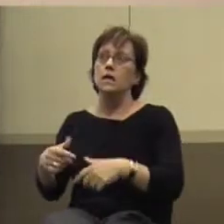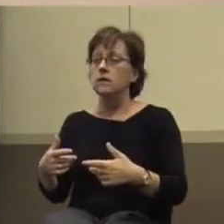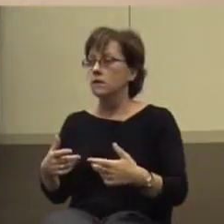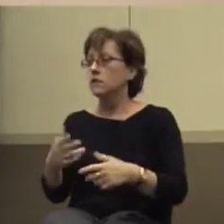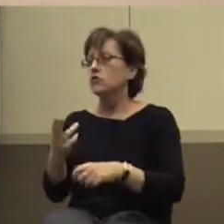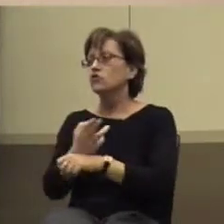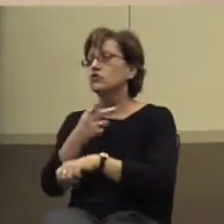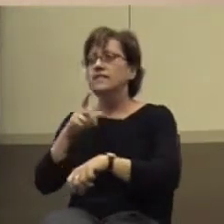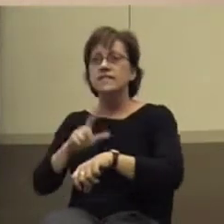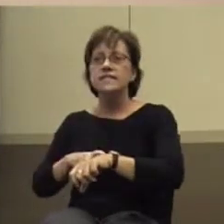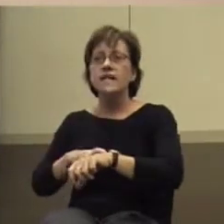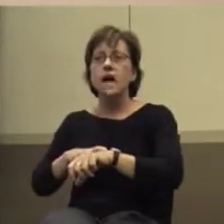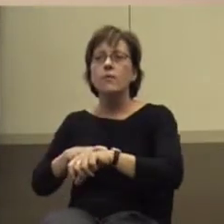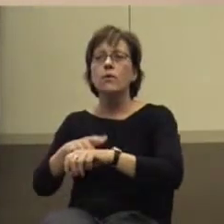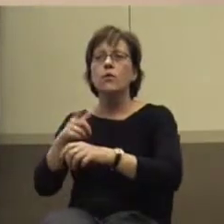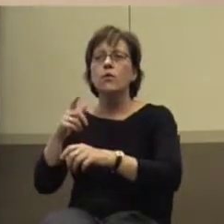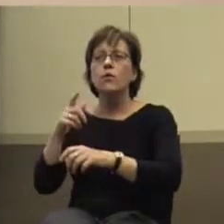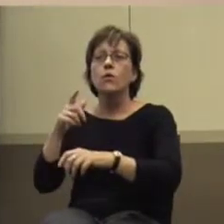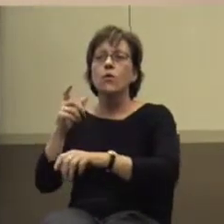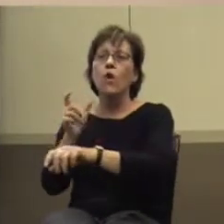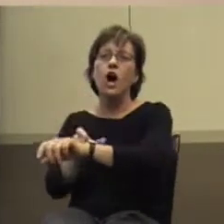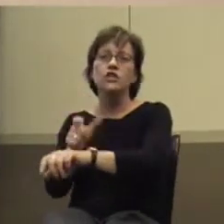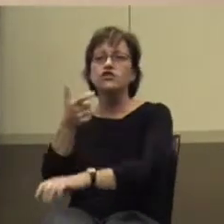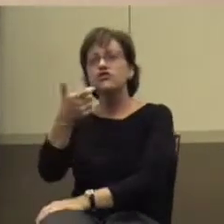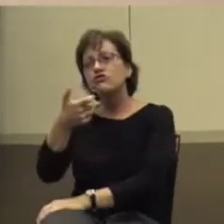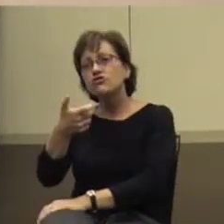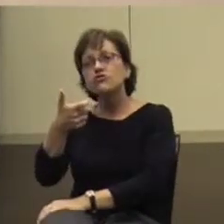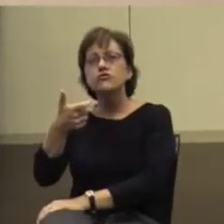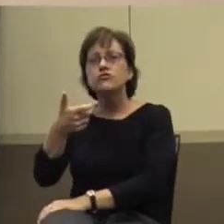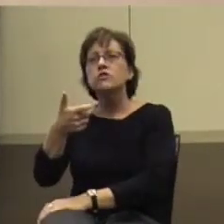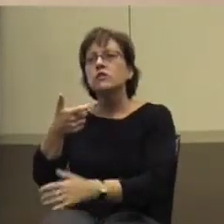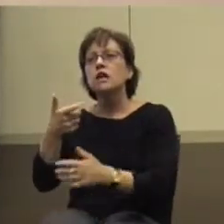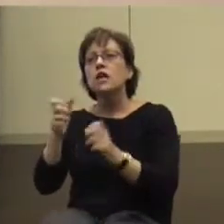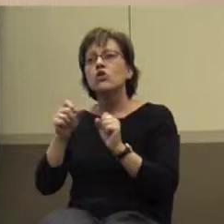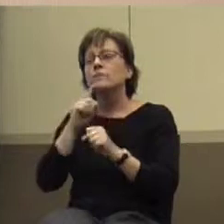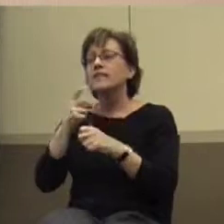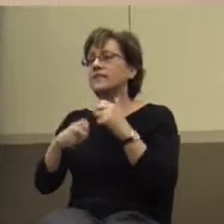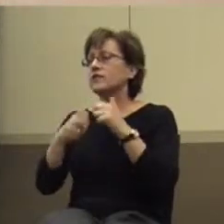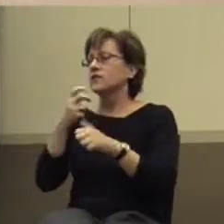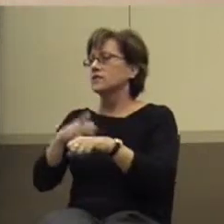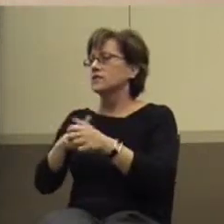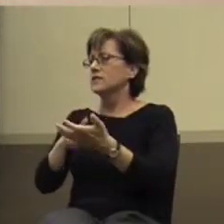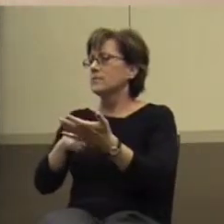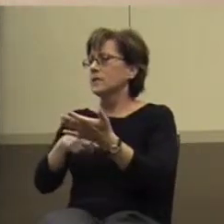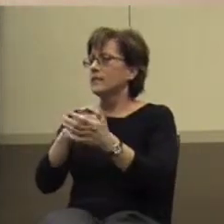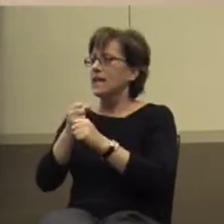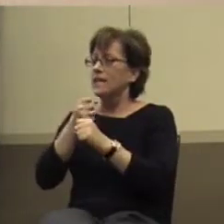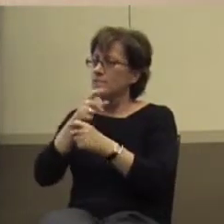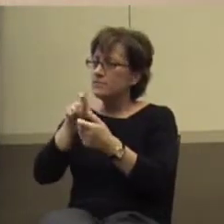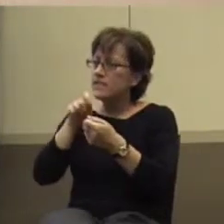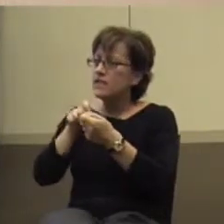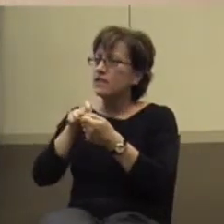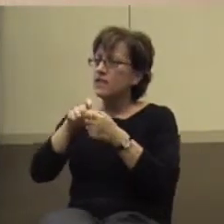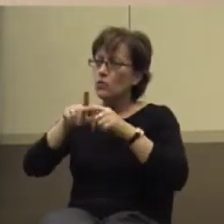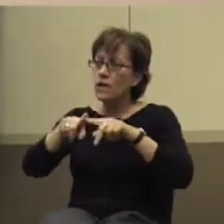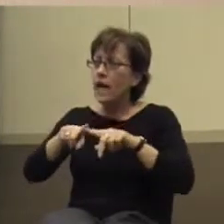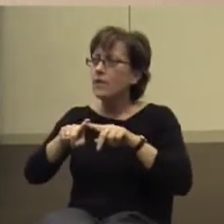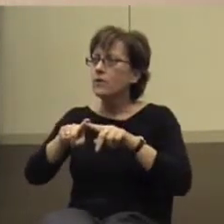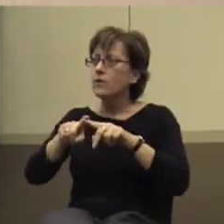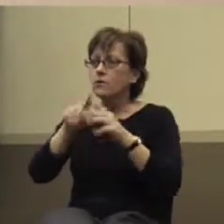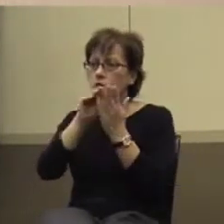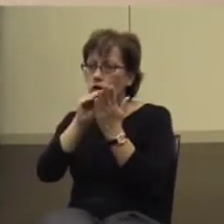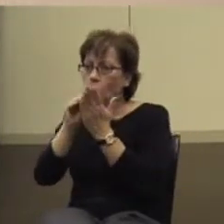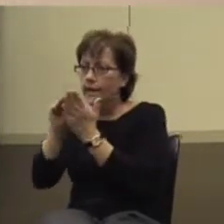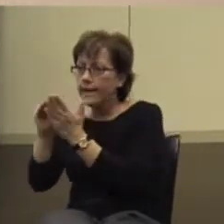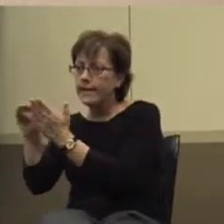It can be difficult sometimes to get a real specific, reliable recording. And what's recommended is more like that